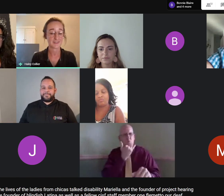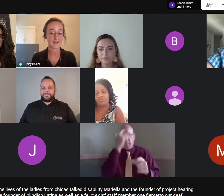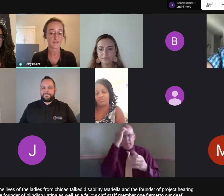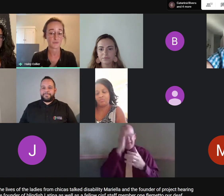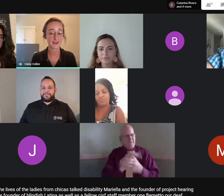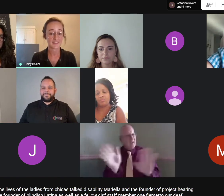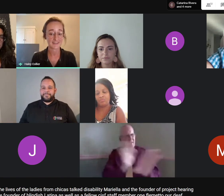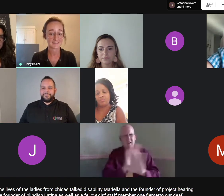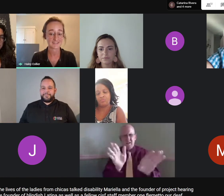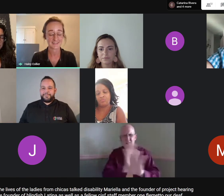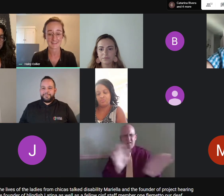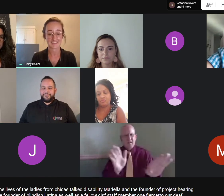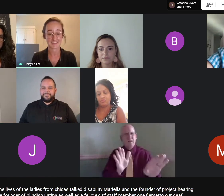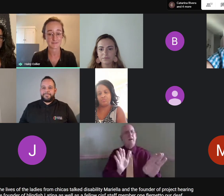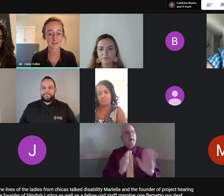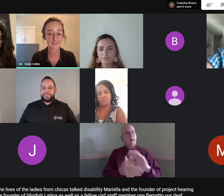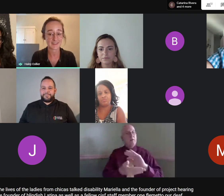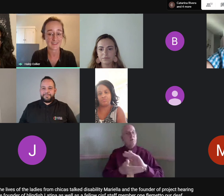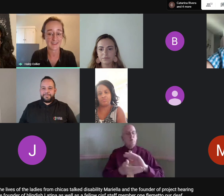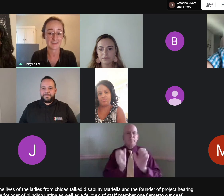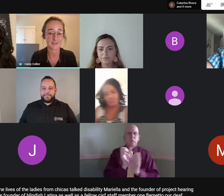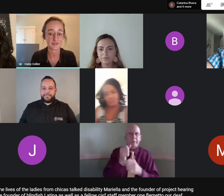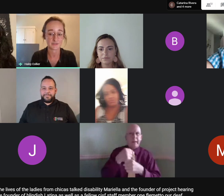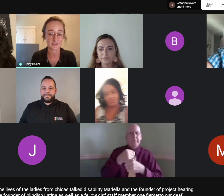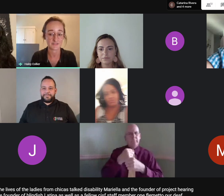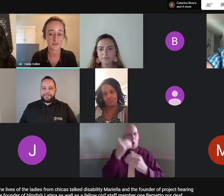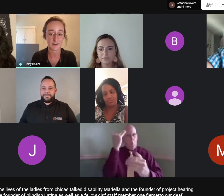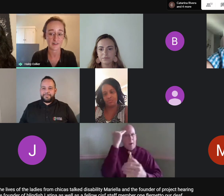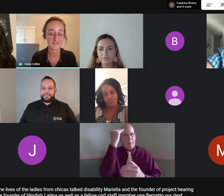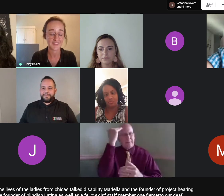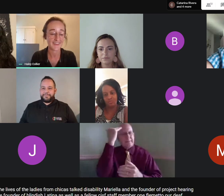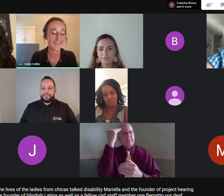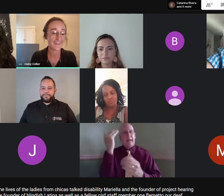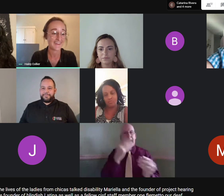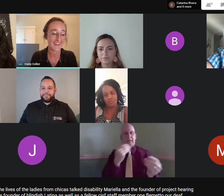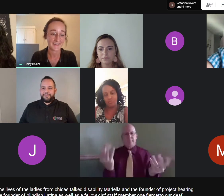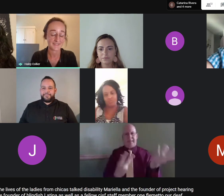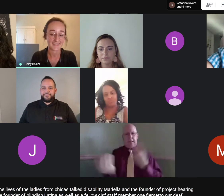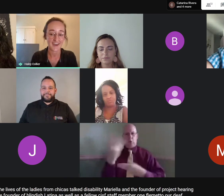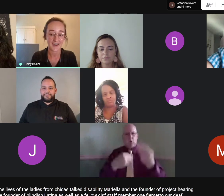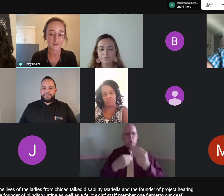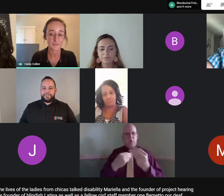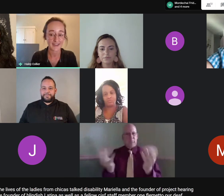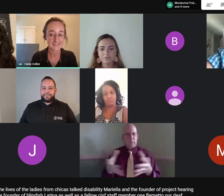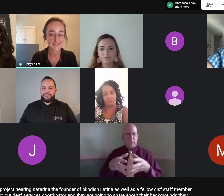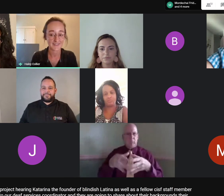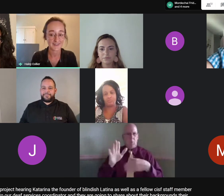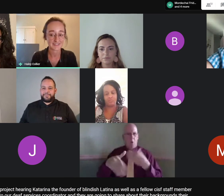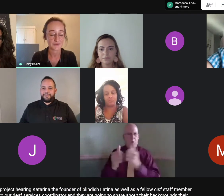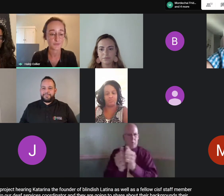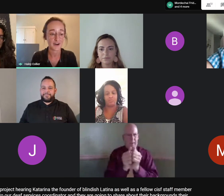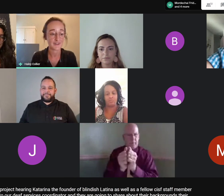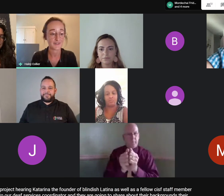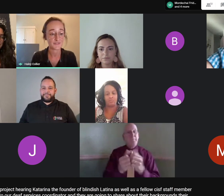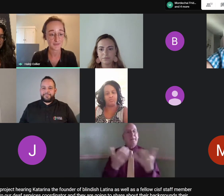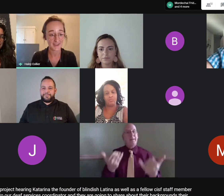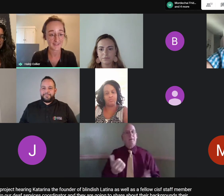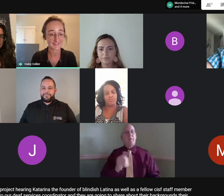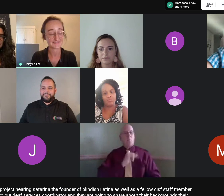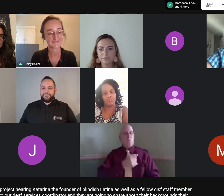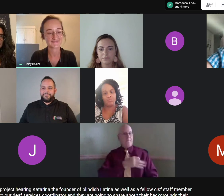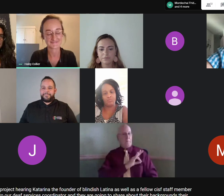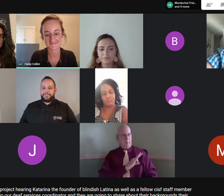a community of awareness, accessibility, and inclusion for all. And with that, I'll pass it along to